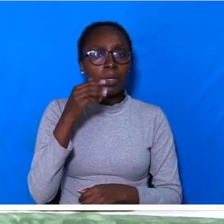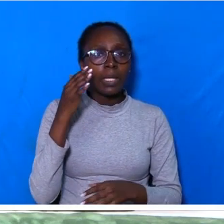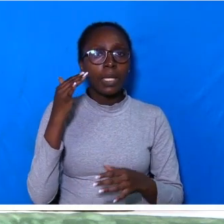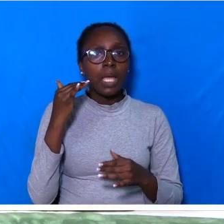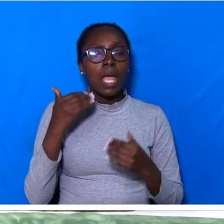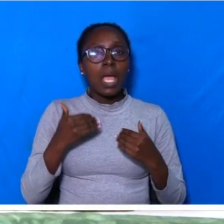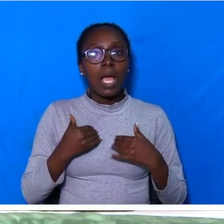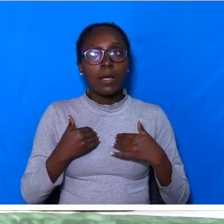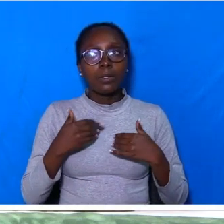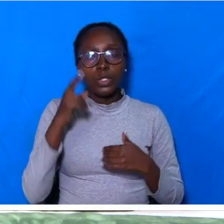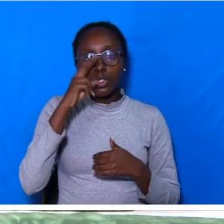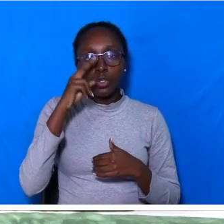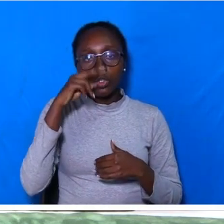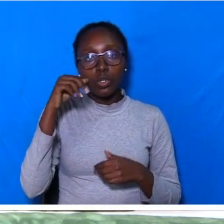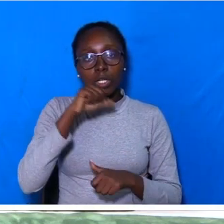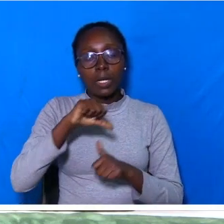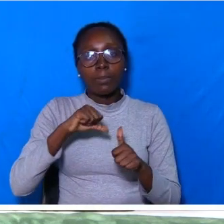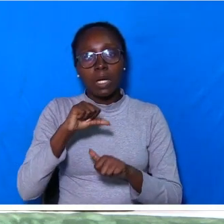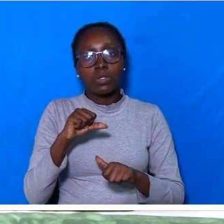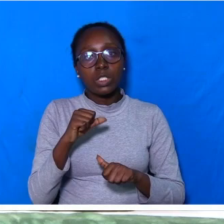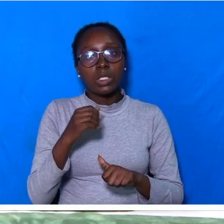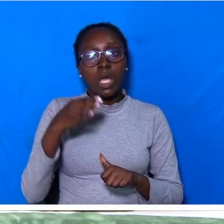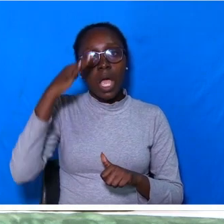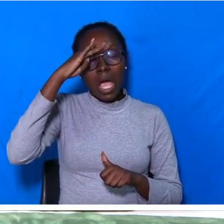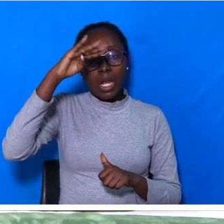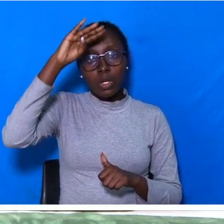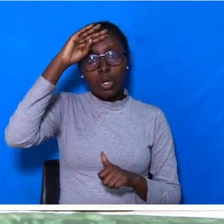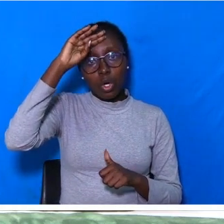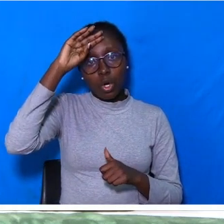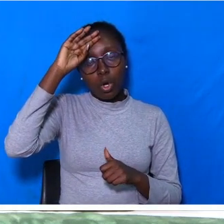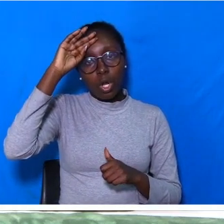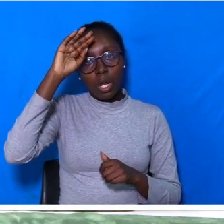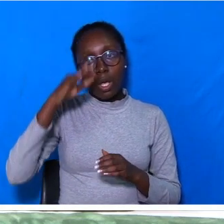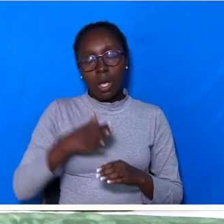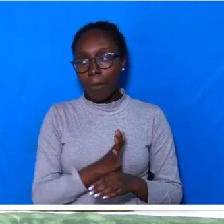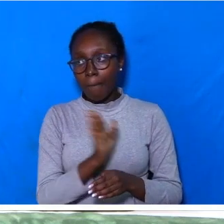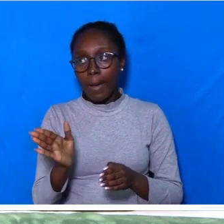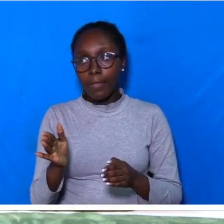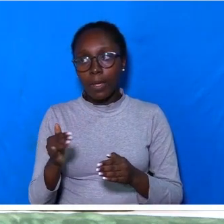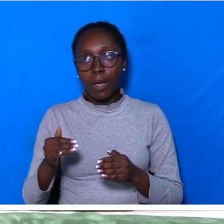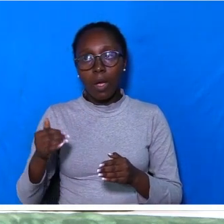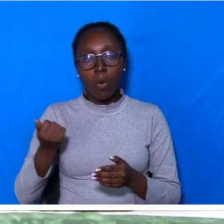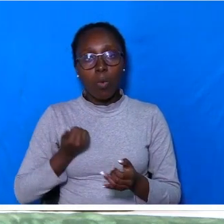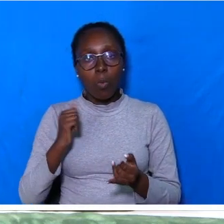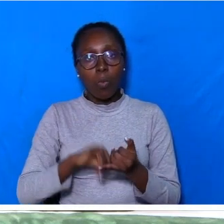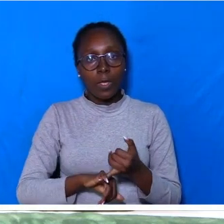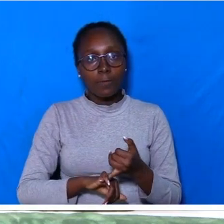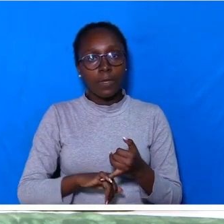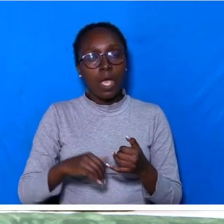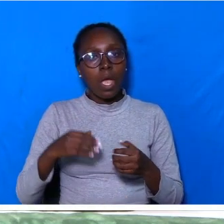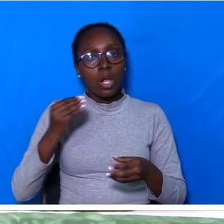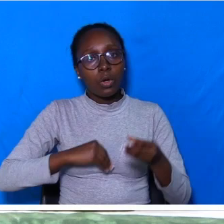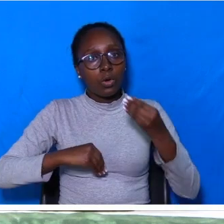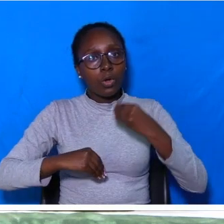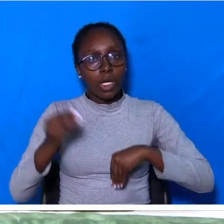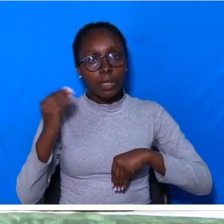play around, for us men, with things like concubines. You know, we play around with things like corruption. We play around with those